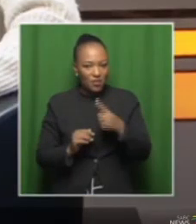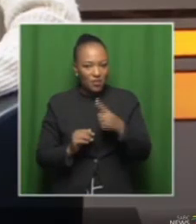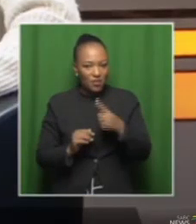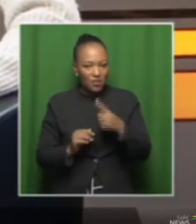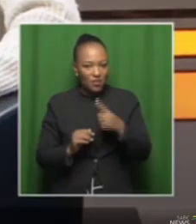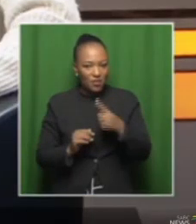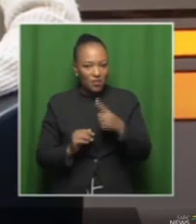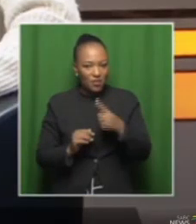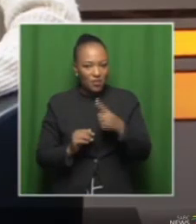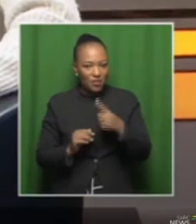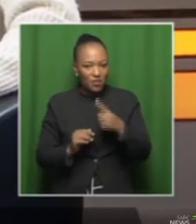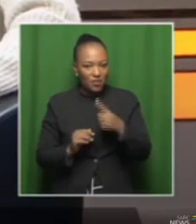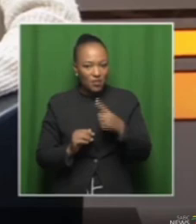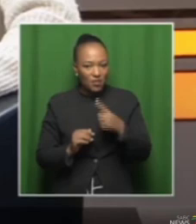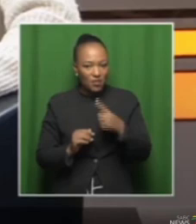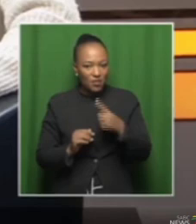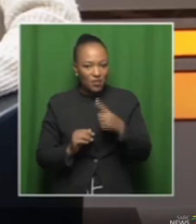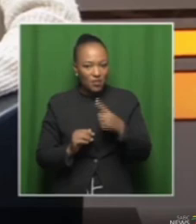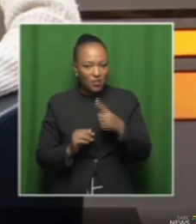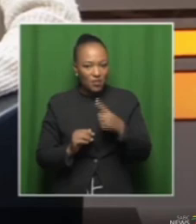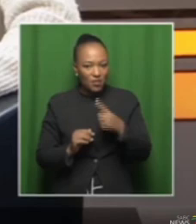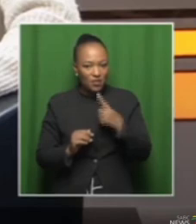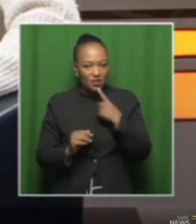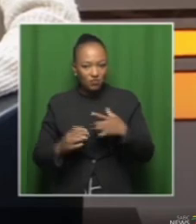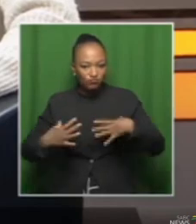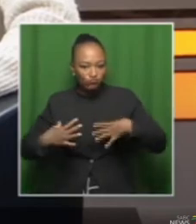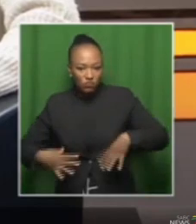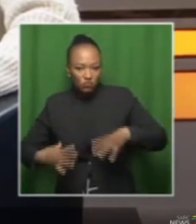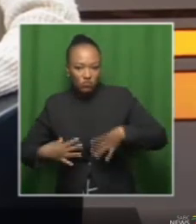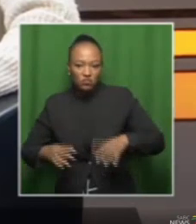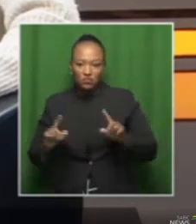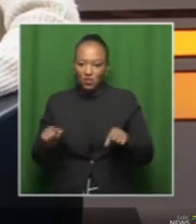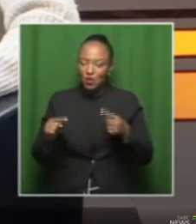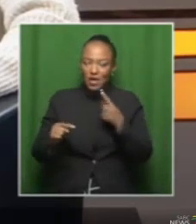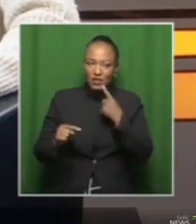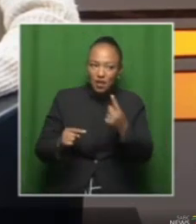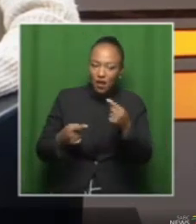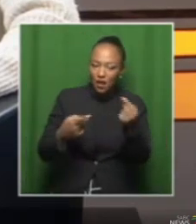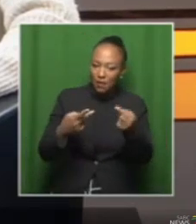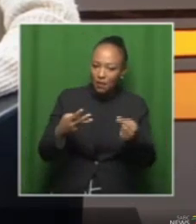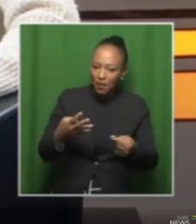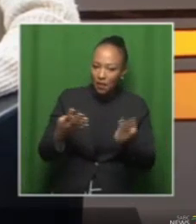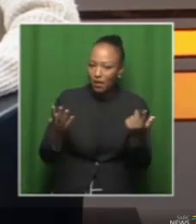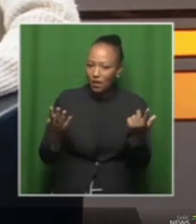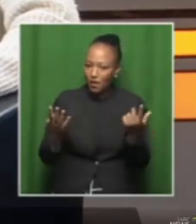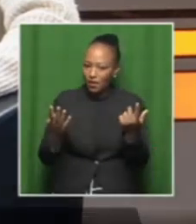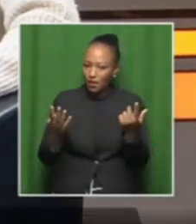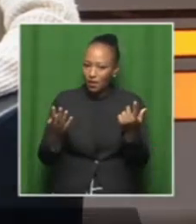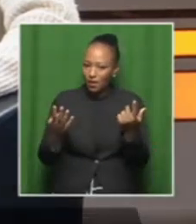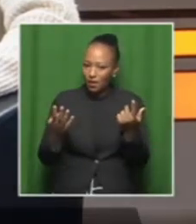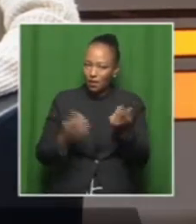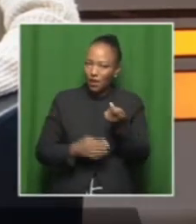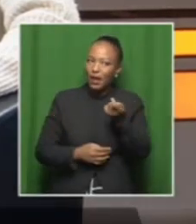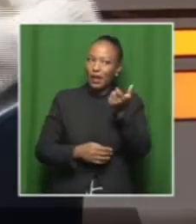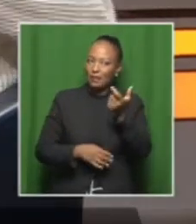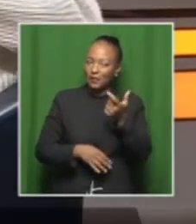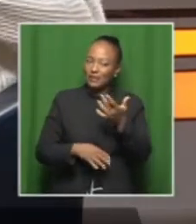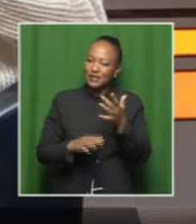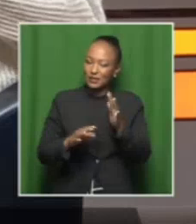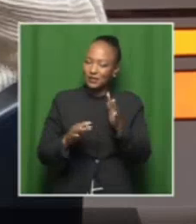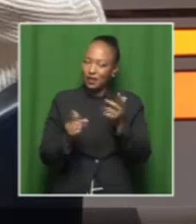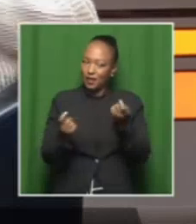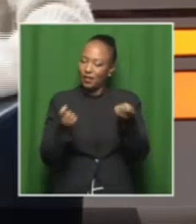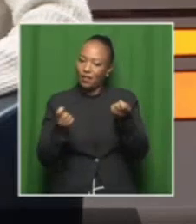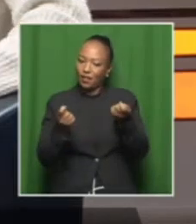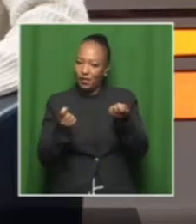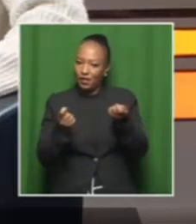brother. I'm sorry to tell you, dog, but your shit fake, bro. Can't say certain Yes. things. So definitely there is a bit of censorship. Right, right. Got you, See, got even you. this is